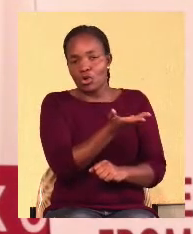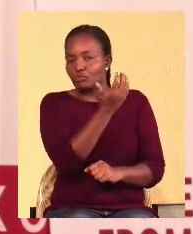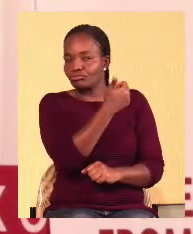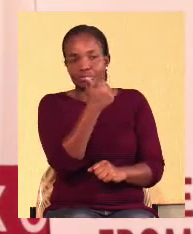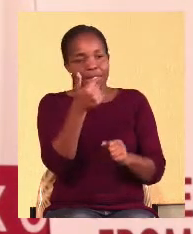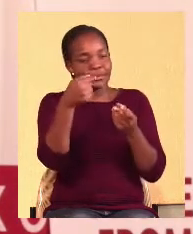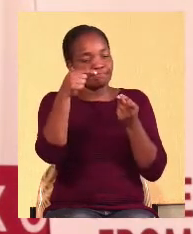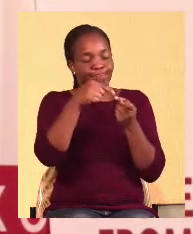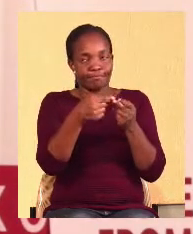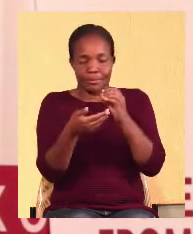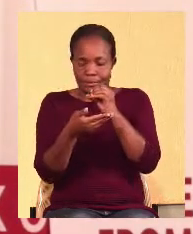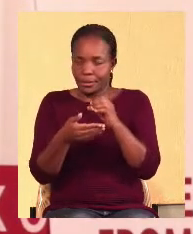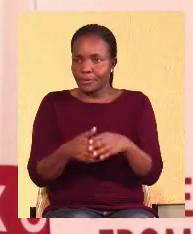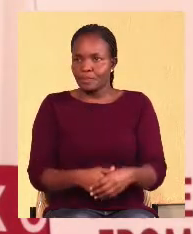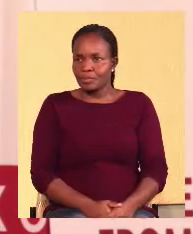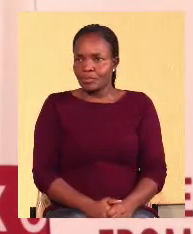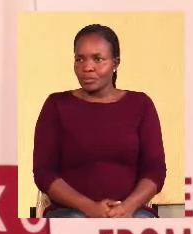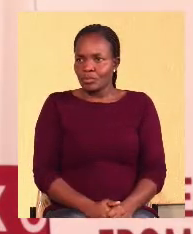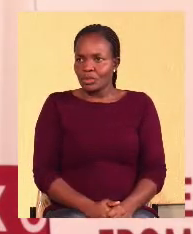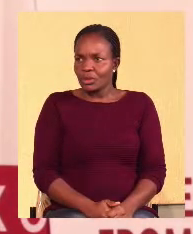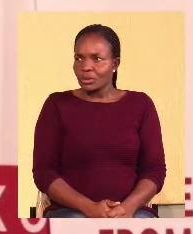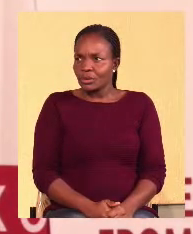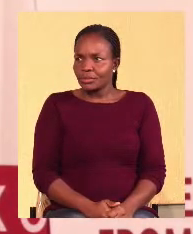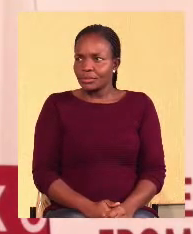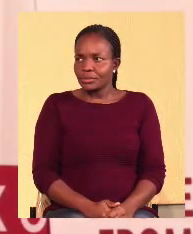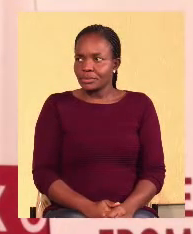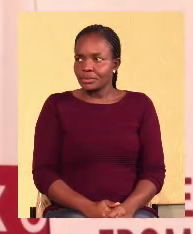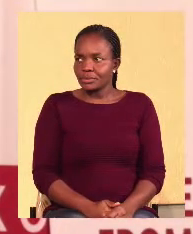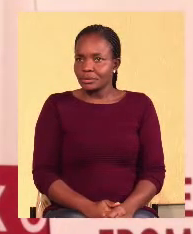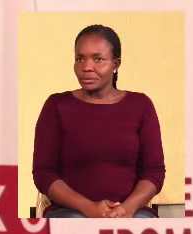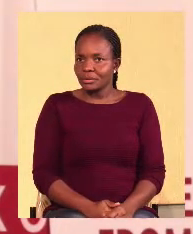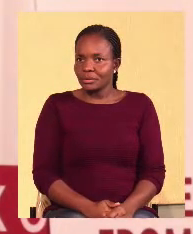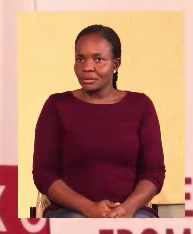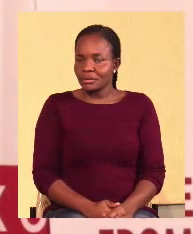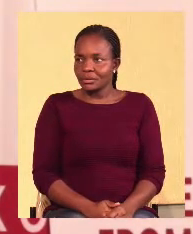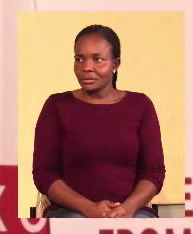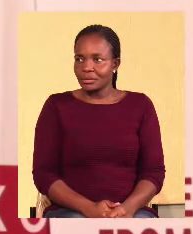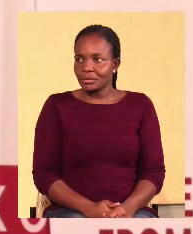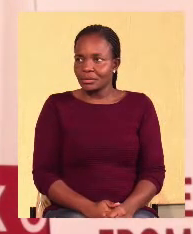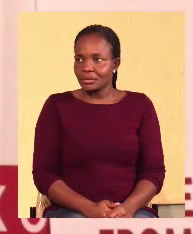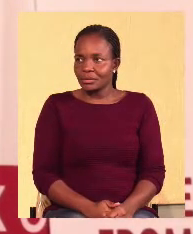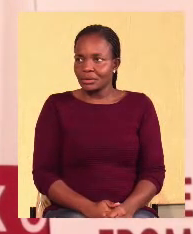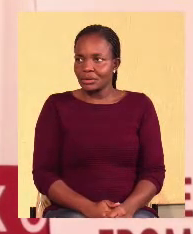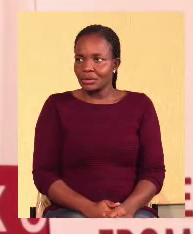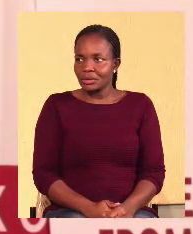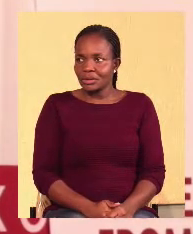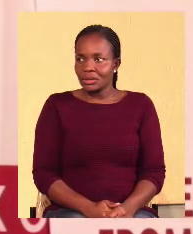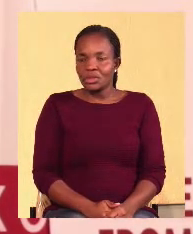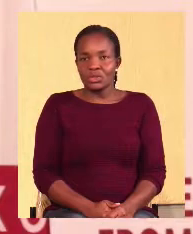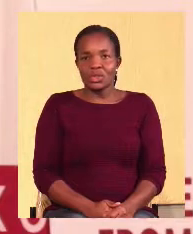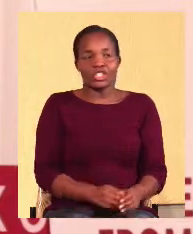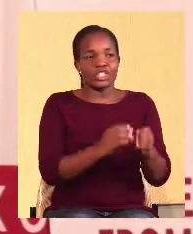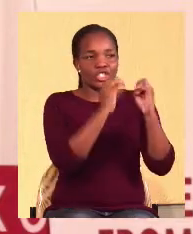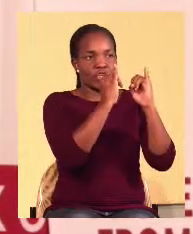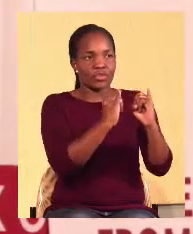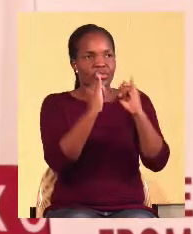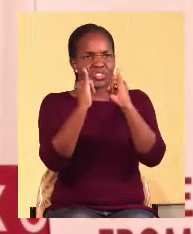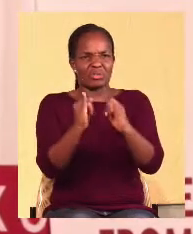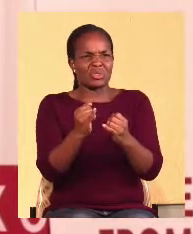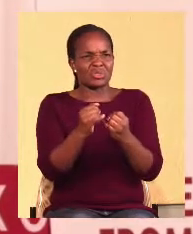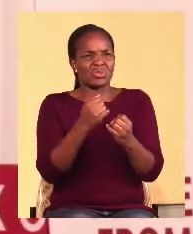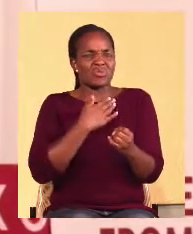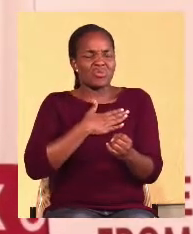test is very simple. It's non-invasive. It's just a swab which is taken from an individual. You will not feel